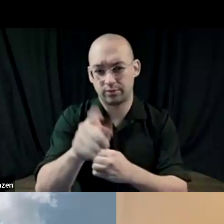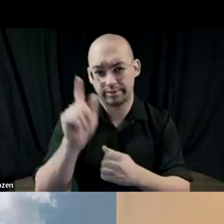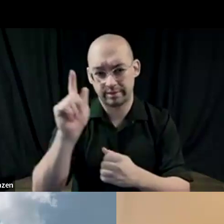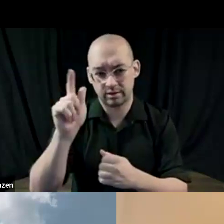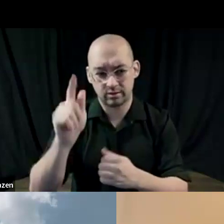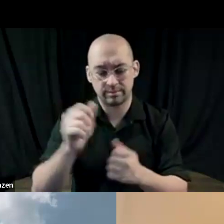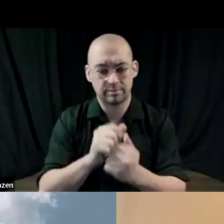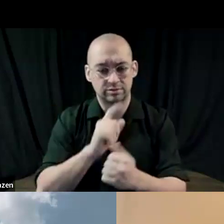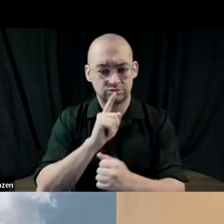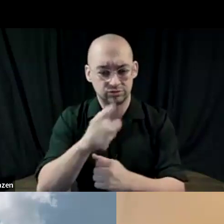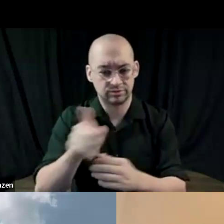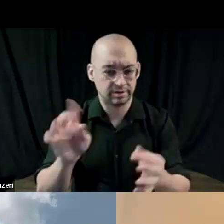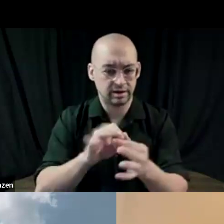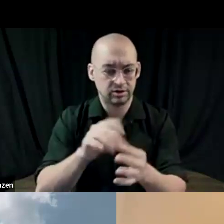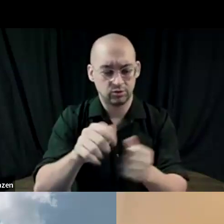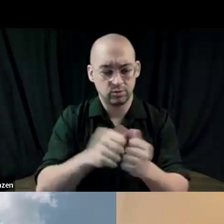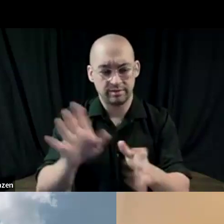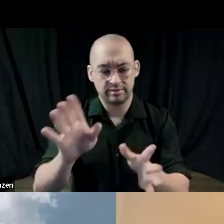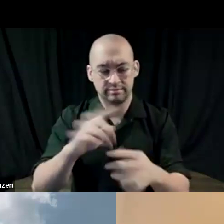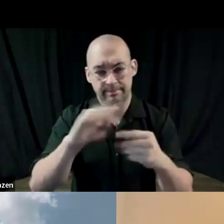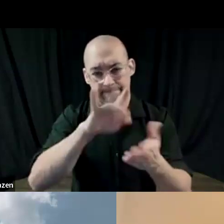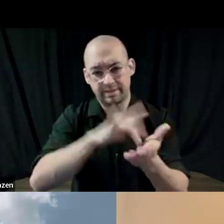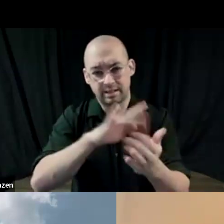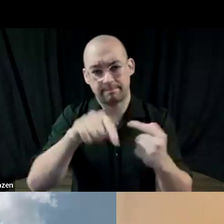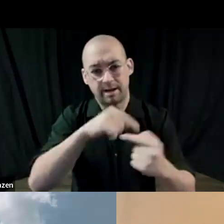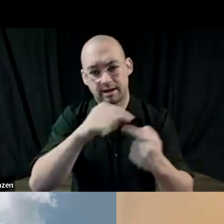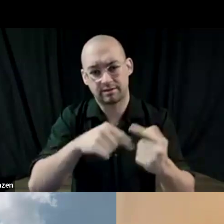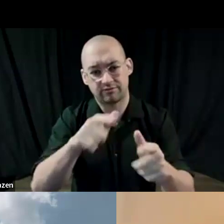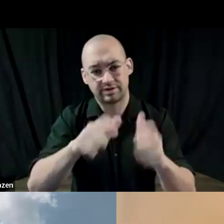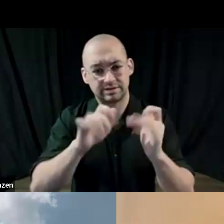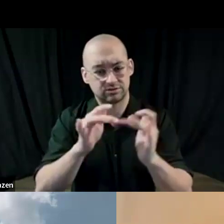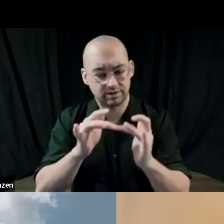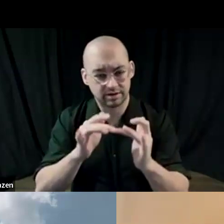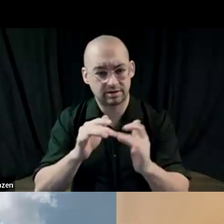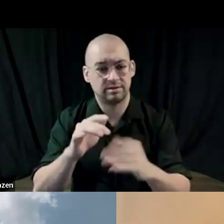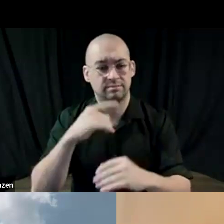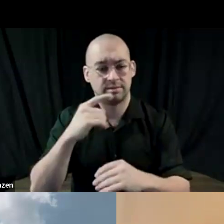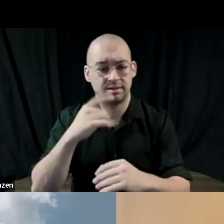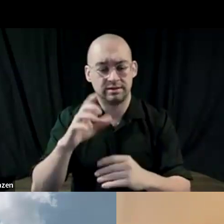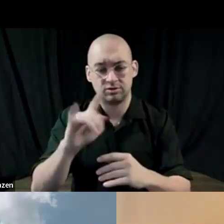you either to the Middle Mile Broadband Initiative team or the Public Utilities Commission team.